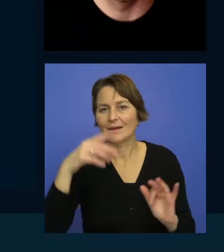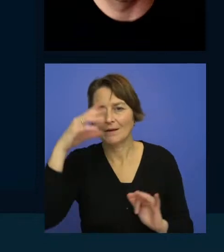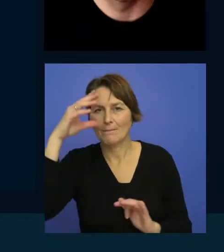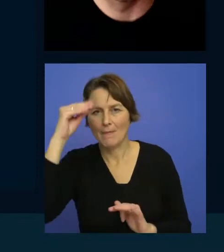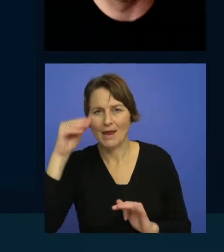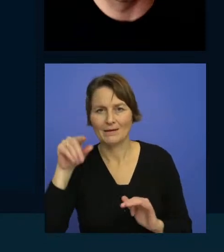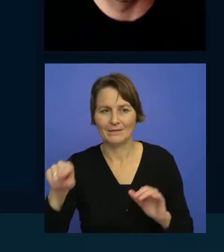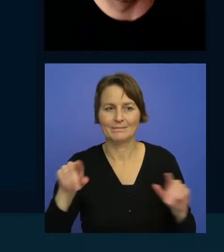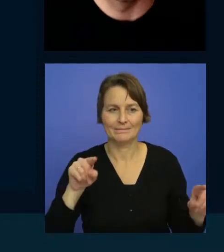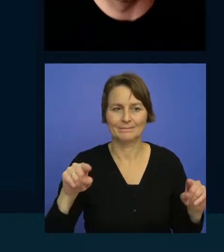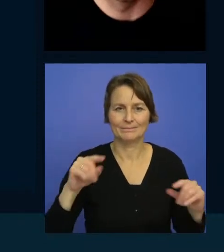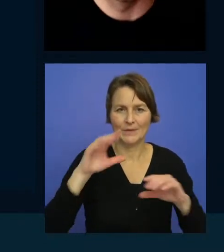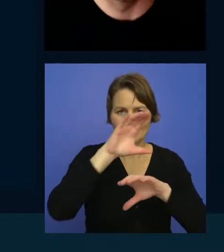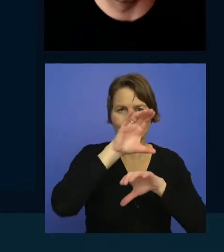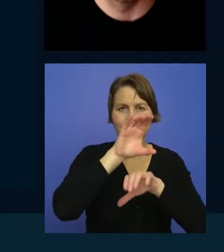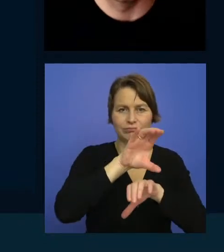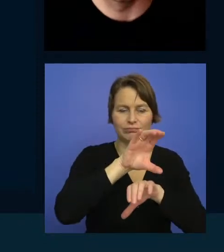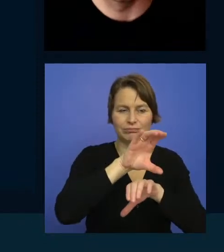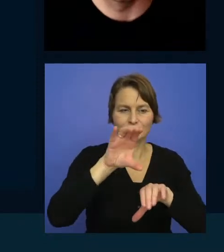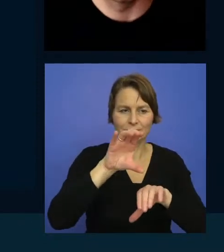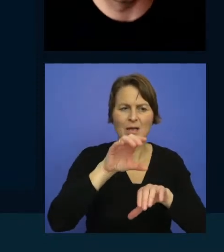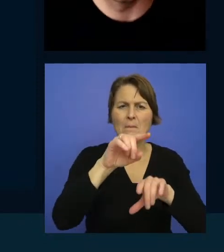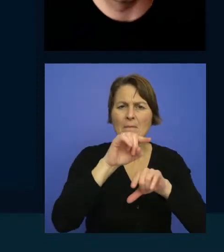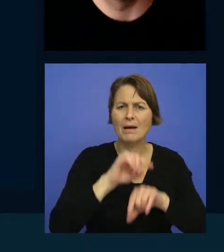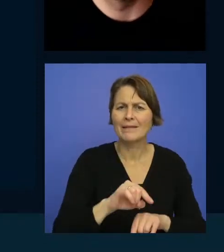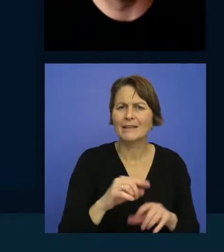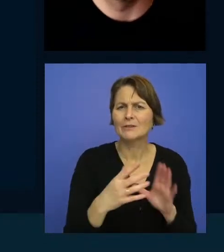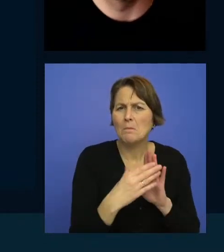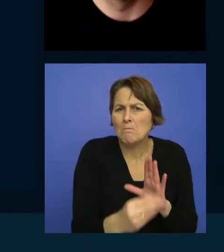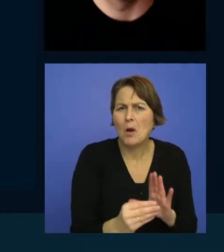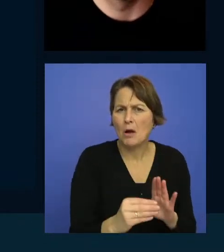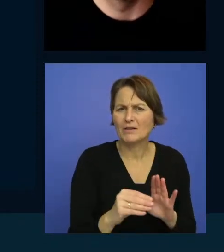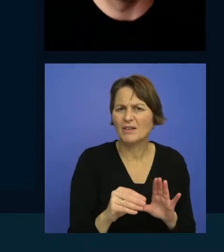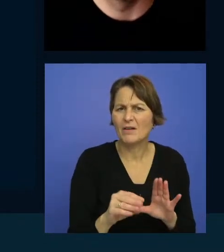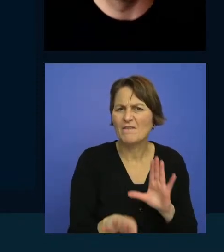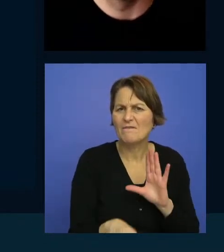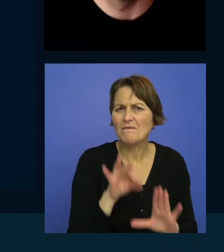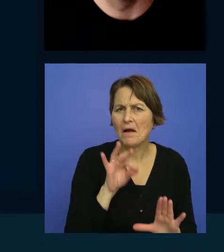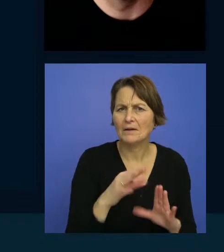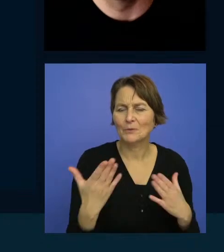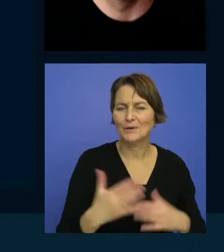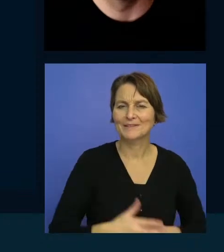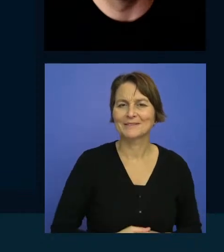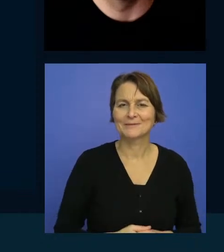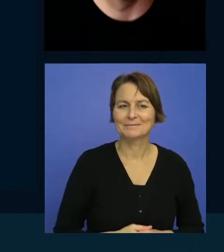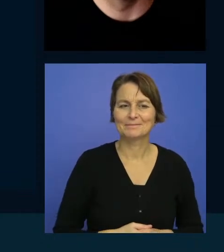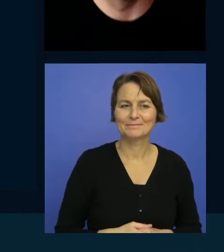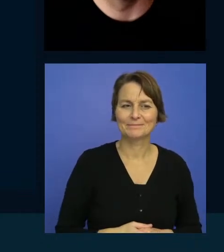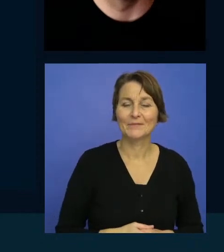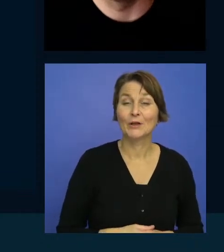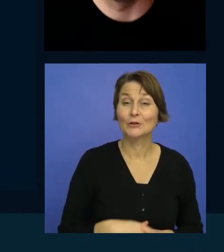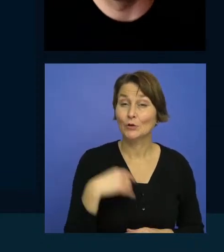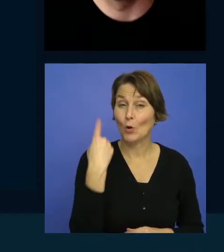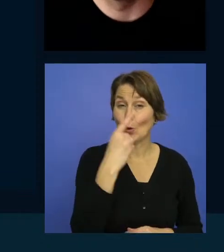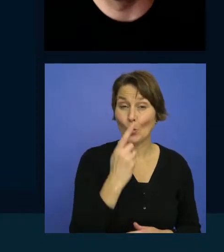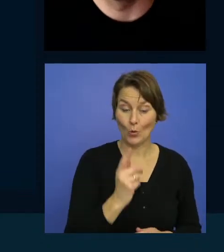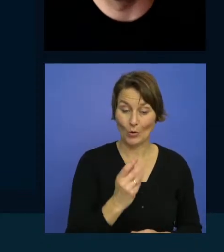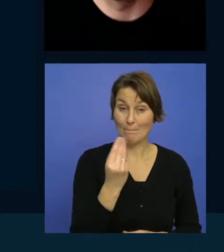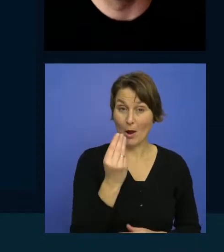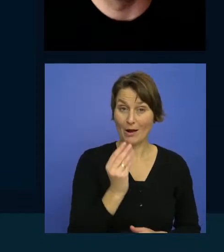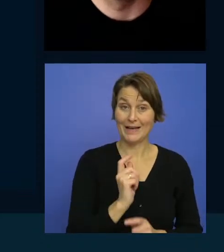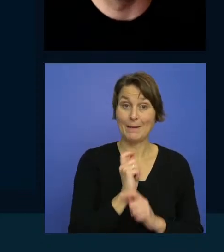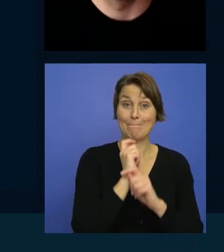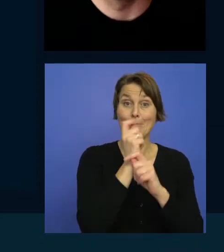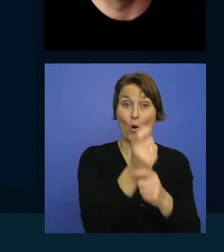I'm really interested in the outcome of this model. What's the difference in who I'm offering loans to? So in this case, I can see that I'm